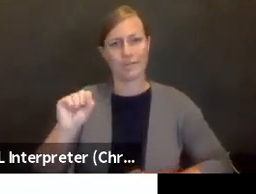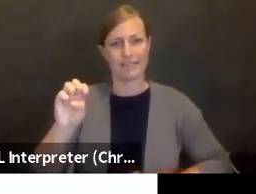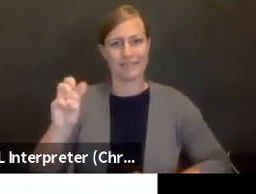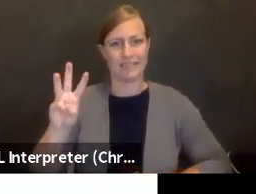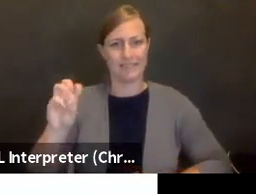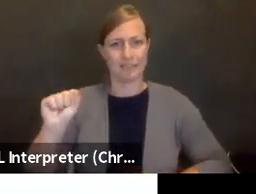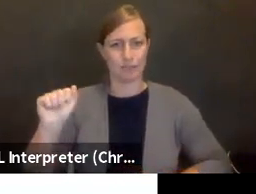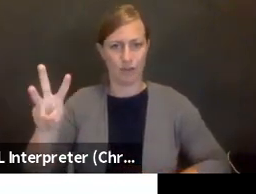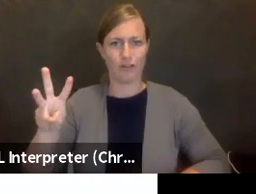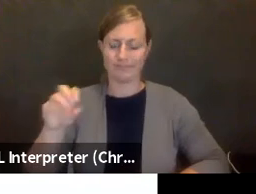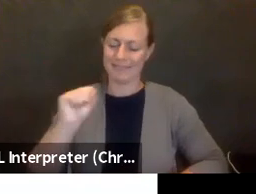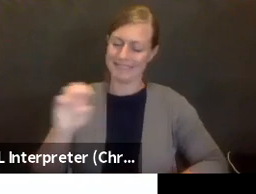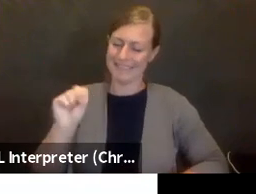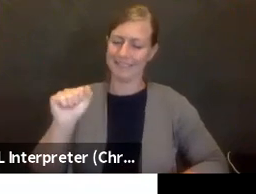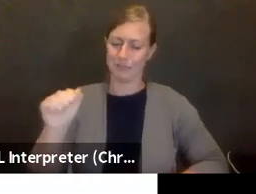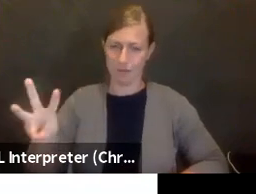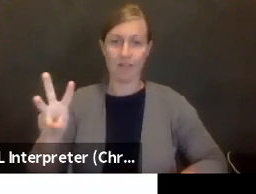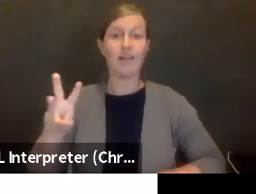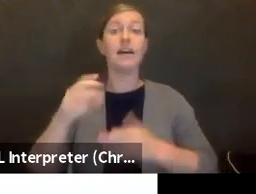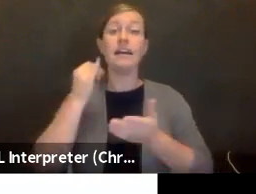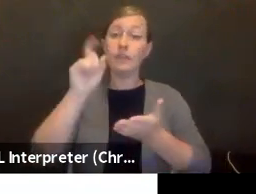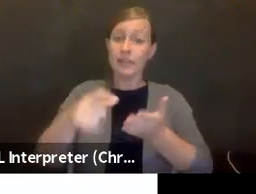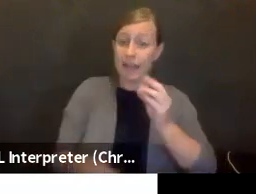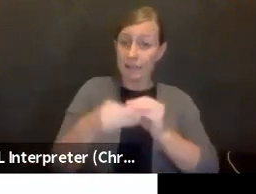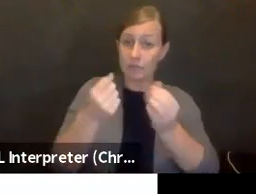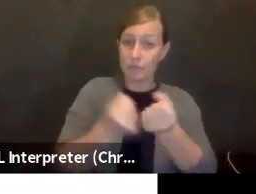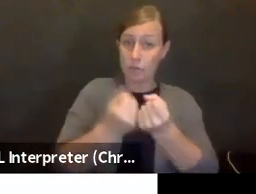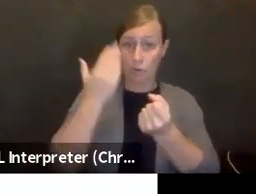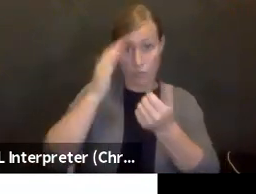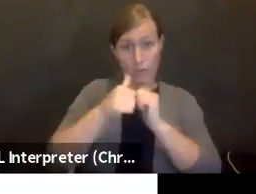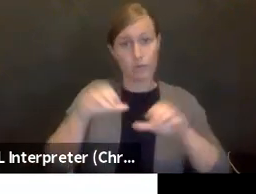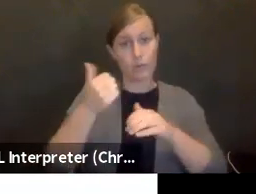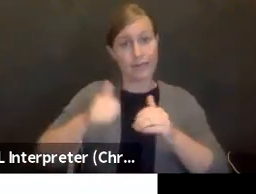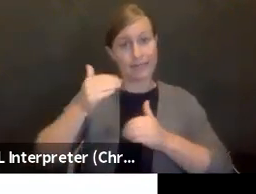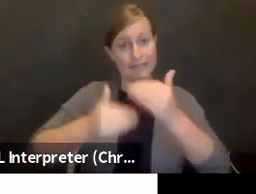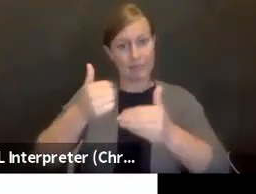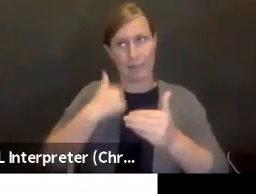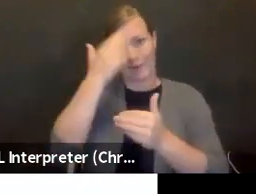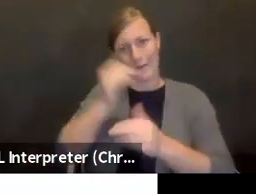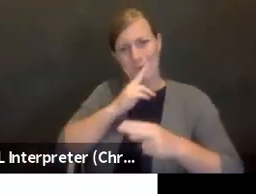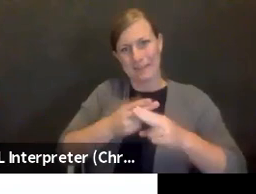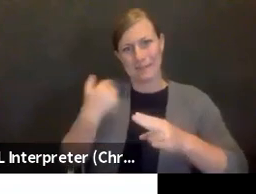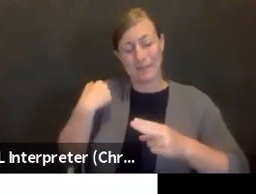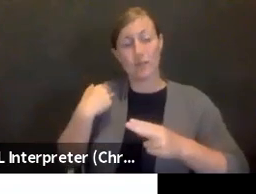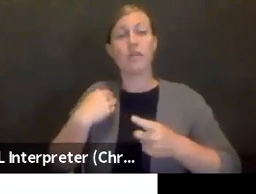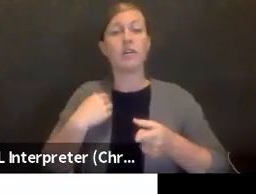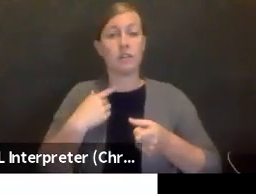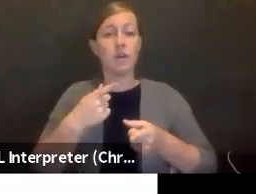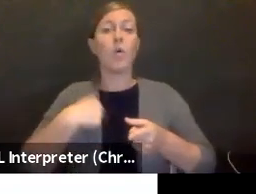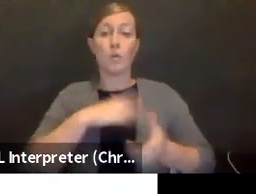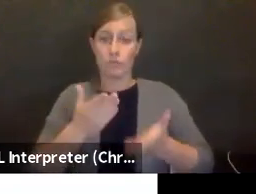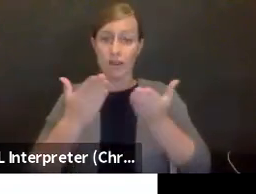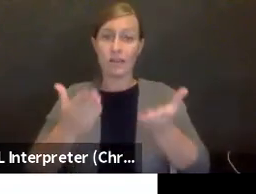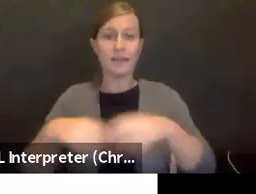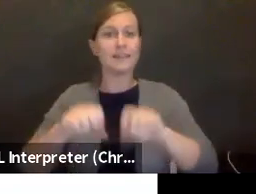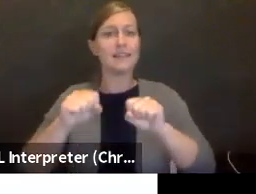with one-on-one support on how to do any of these steps, just to let you know, because I forgot to say this a little bit earlier, we do recommend that you take the